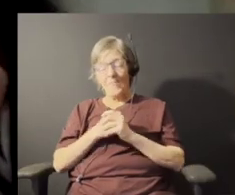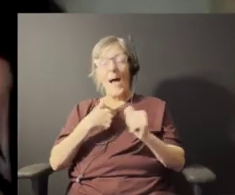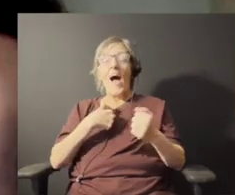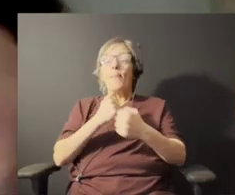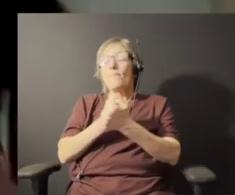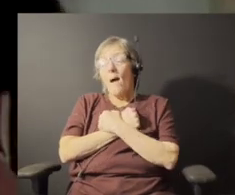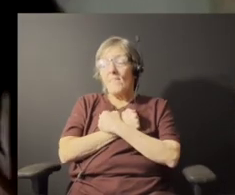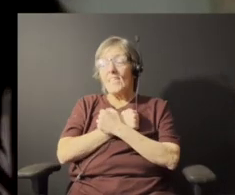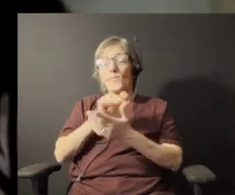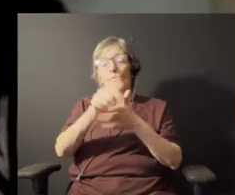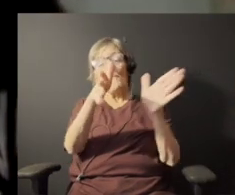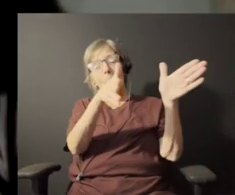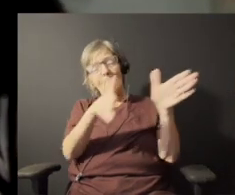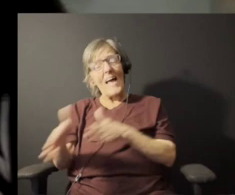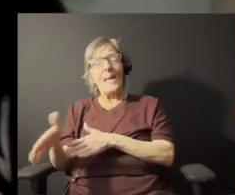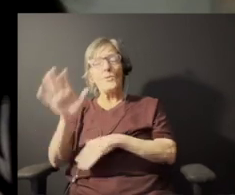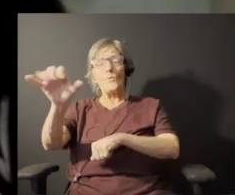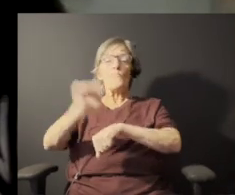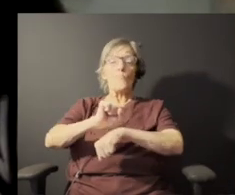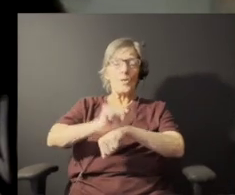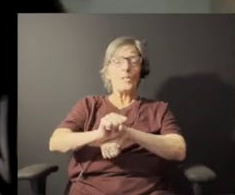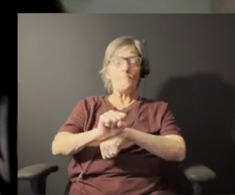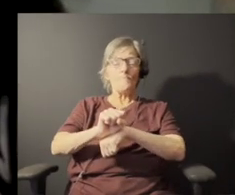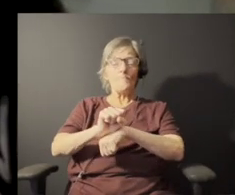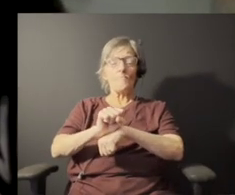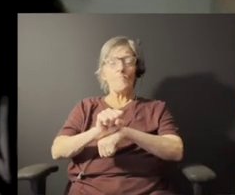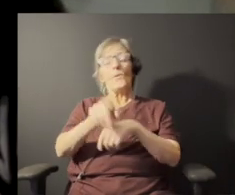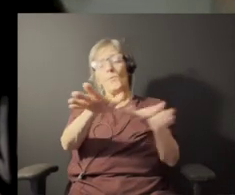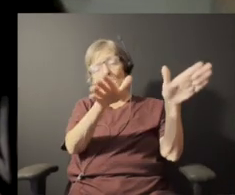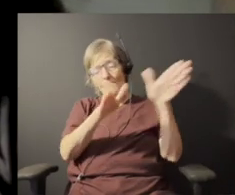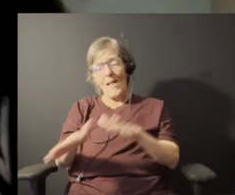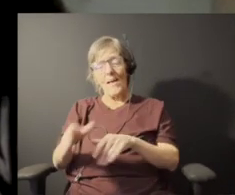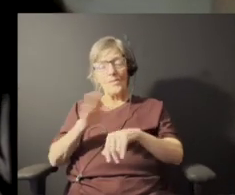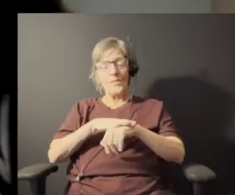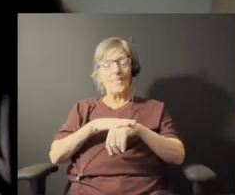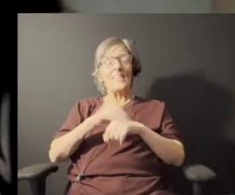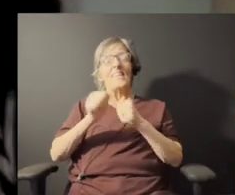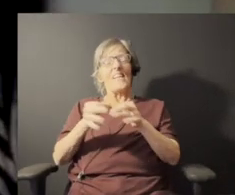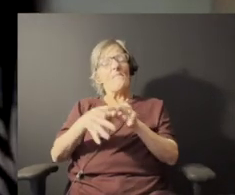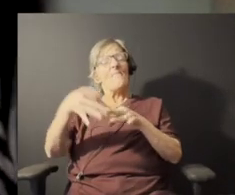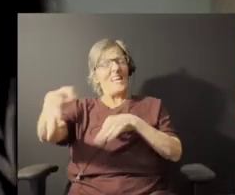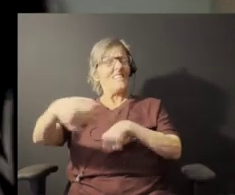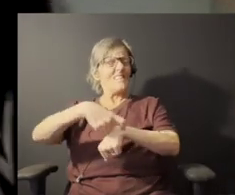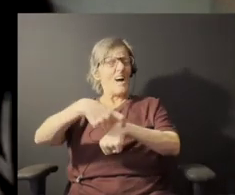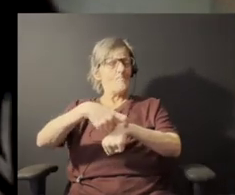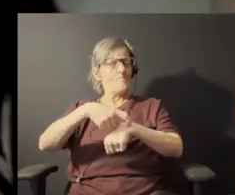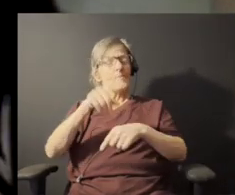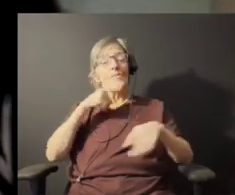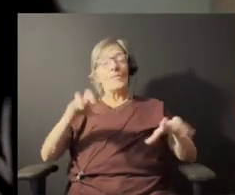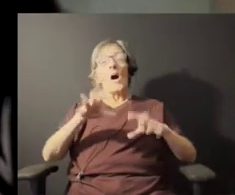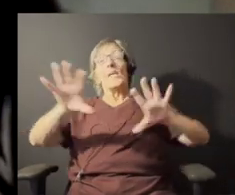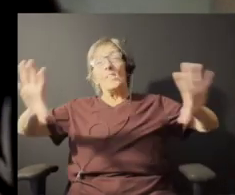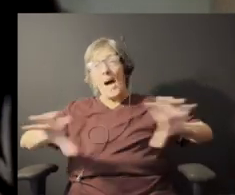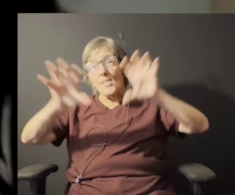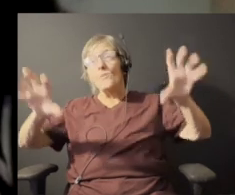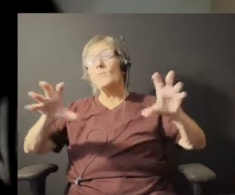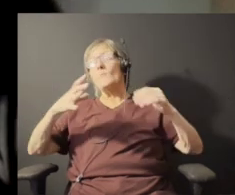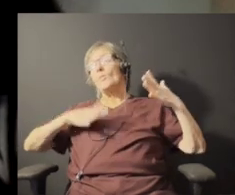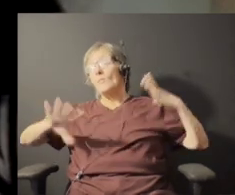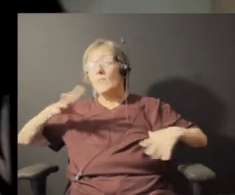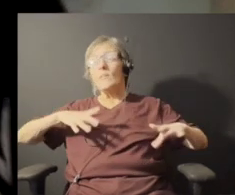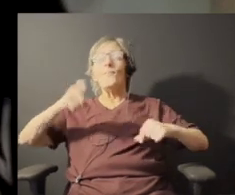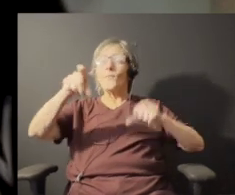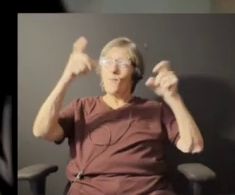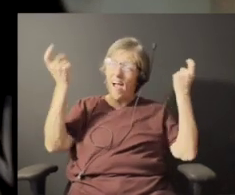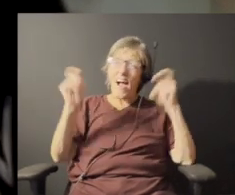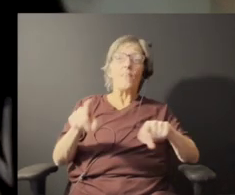I love it that you plan your works out like that, that you plan them out enough in advance. Because if you're doing costumes and props and all the rest of it,